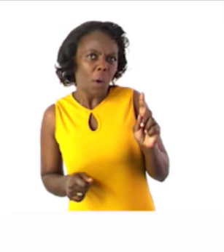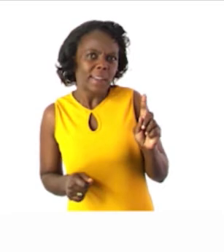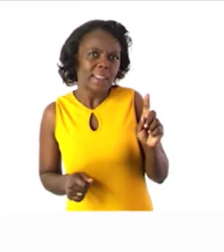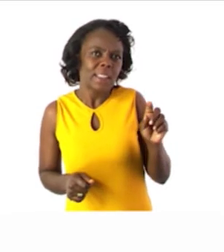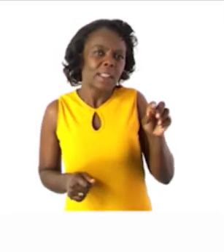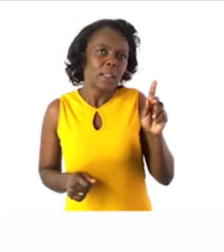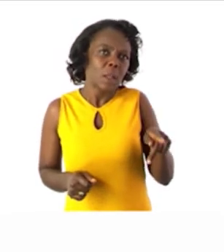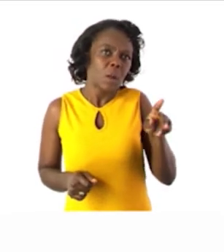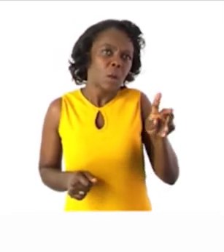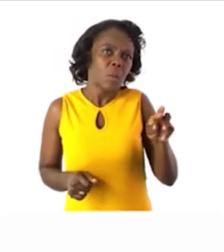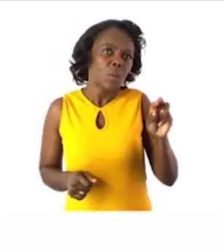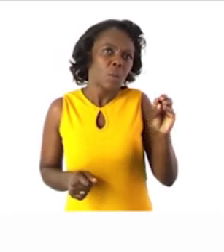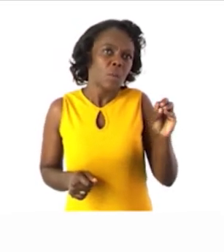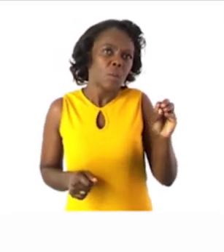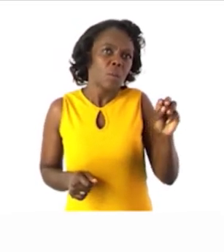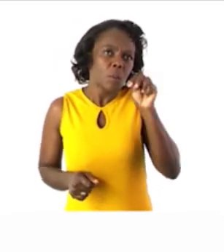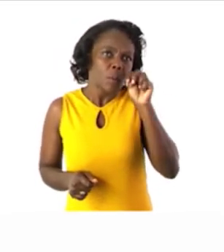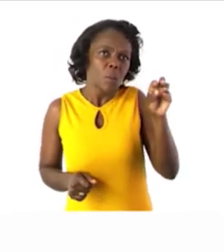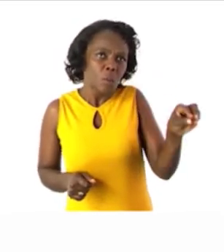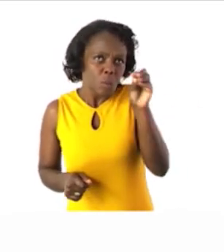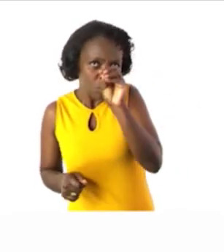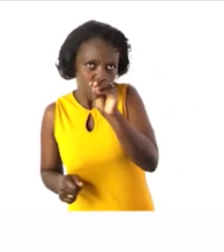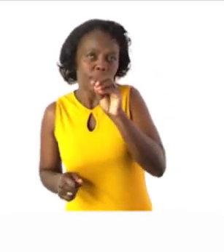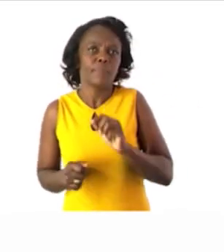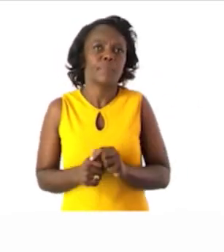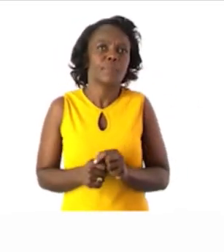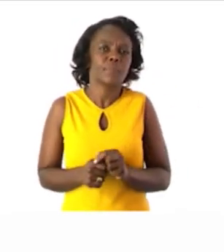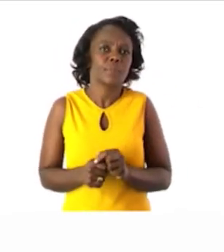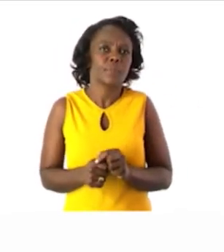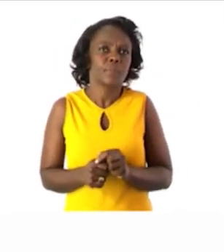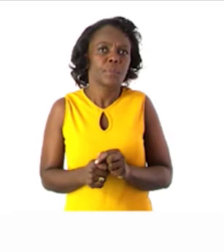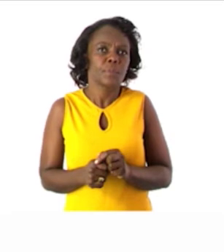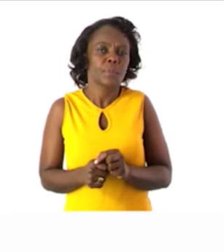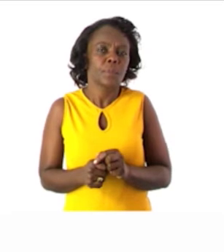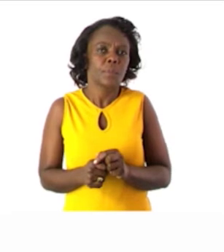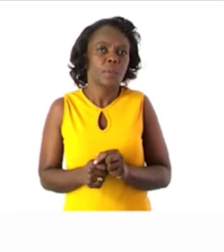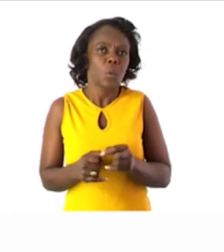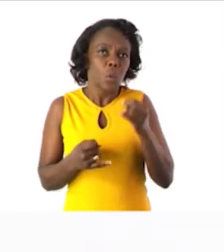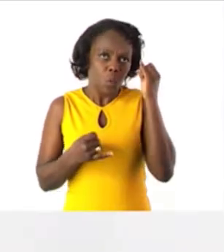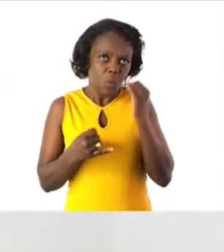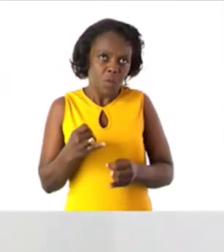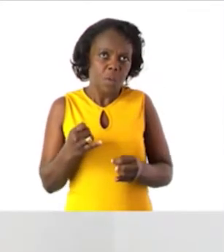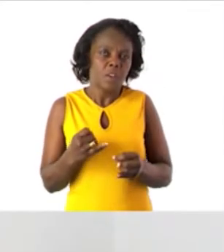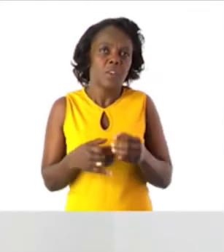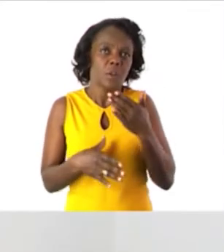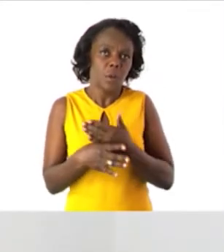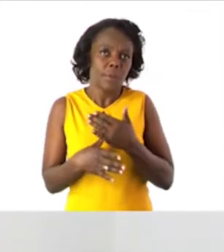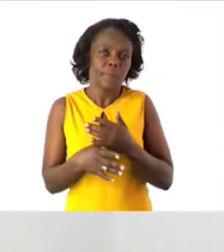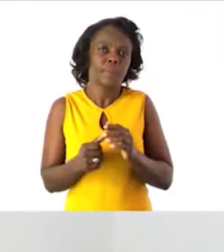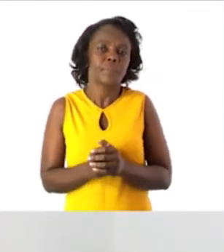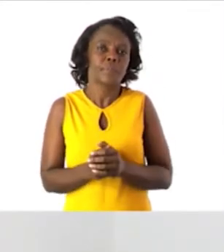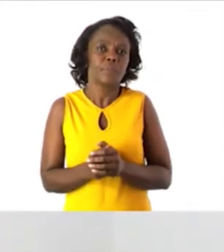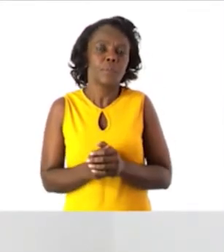pronoun will best fit that statement. All right. Okay. We have come to the end of our lesson for